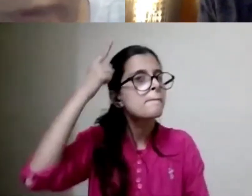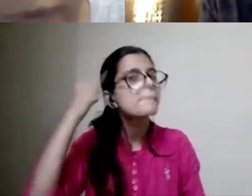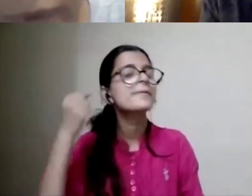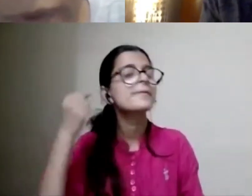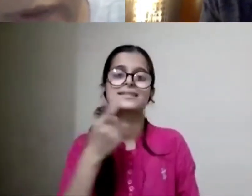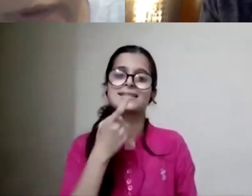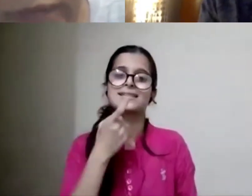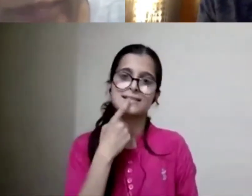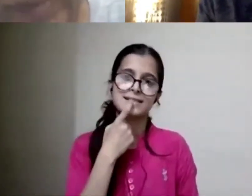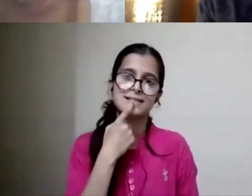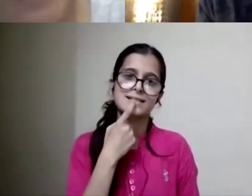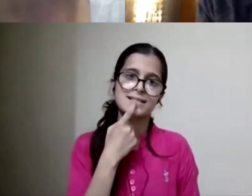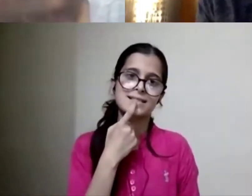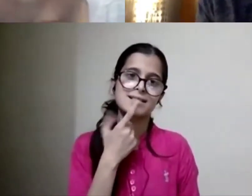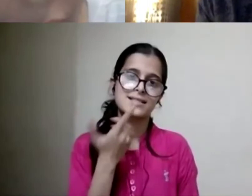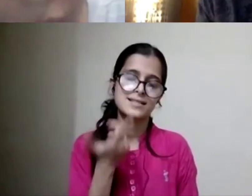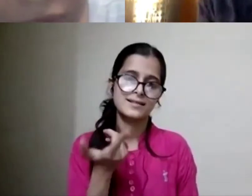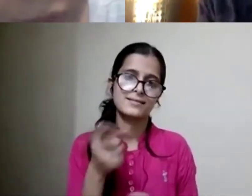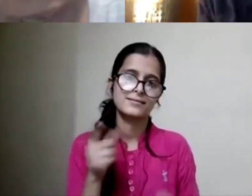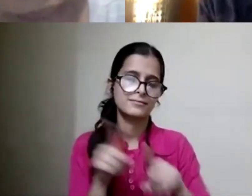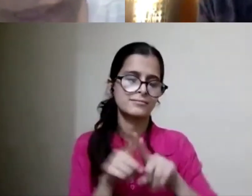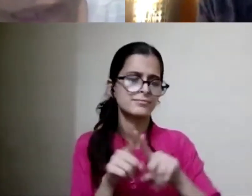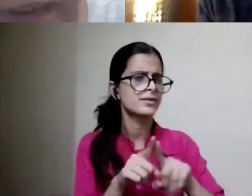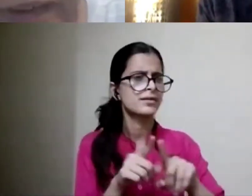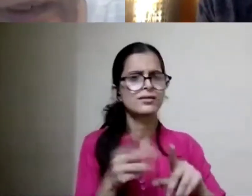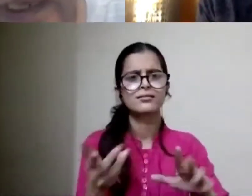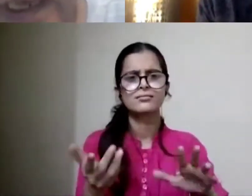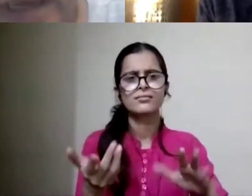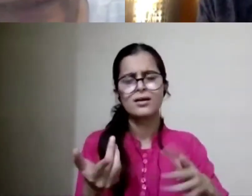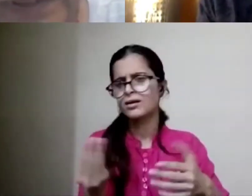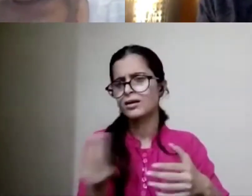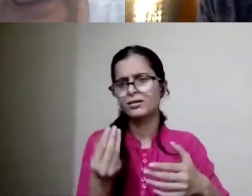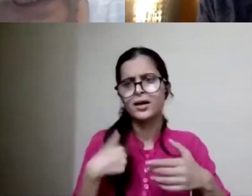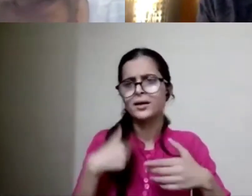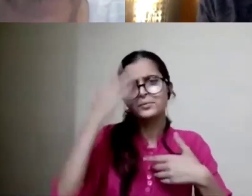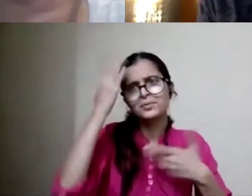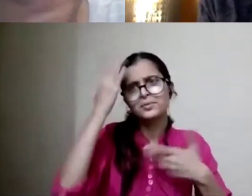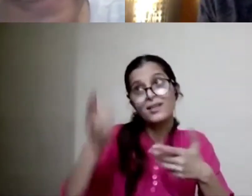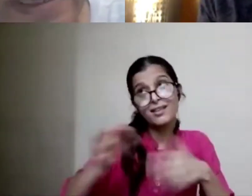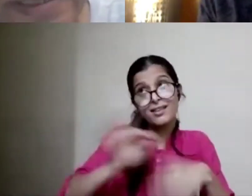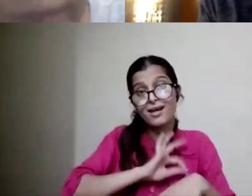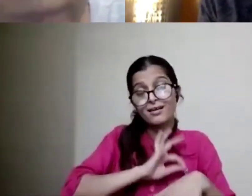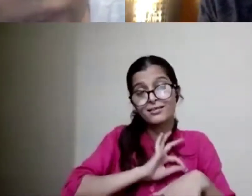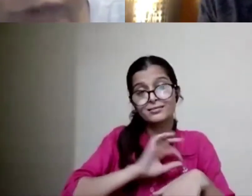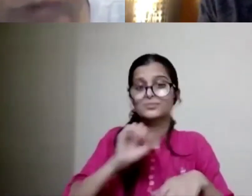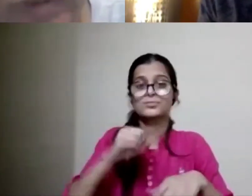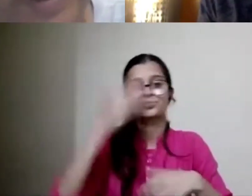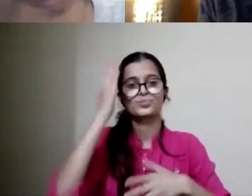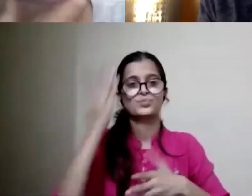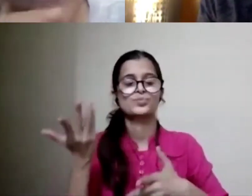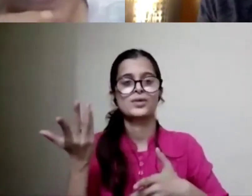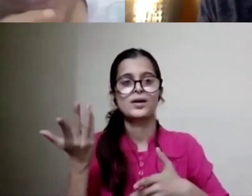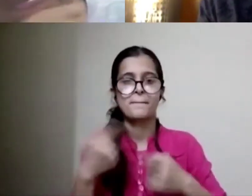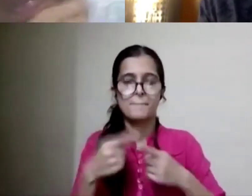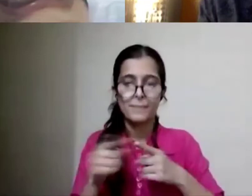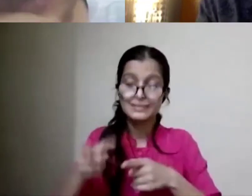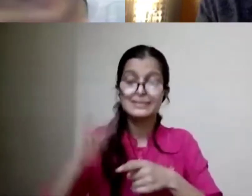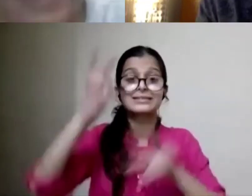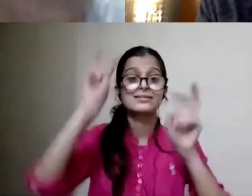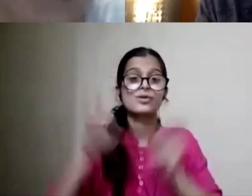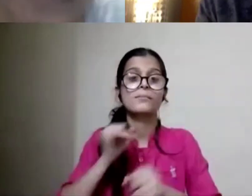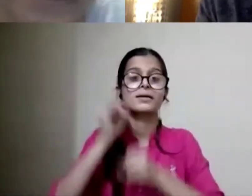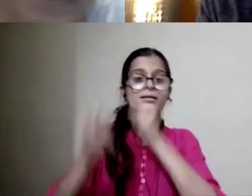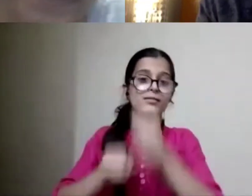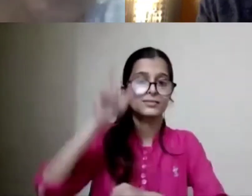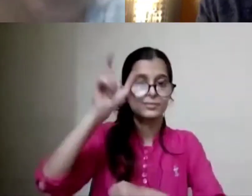open, whether they like it or not. It's not like they like it, but at least they are subject to criticism. And